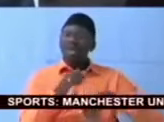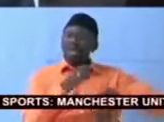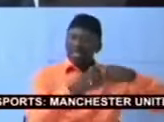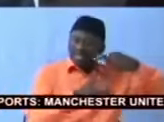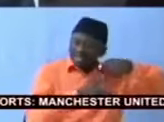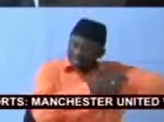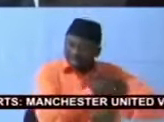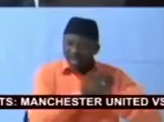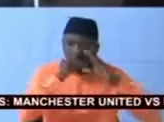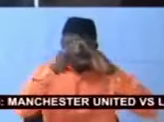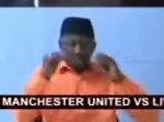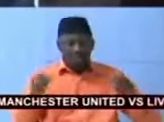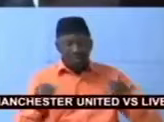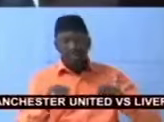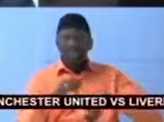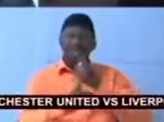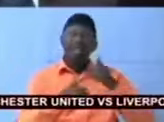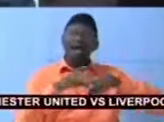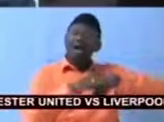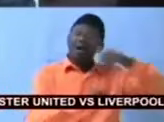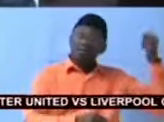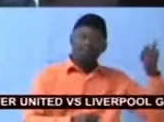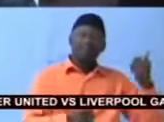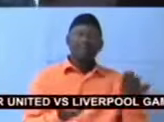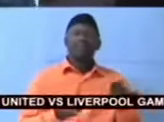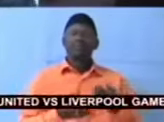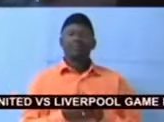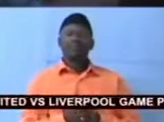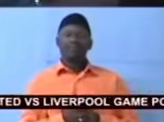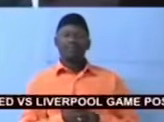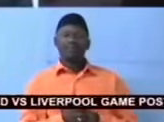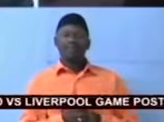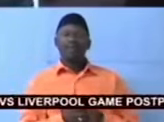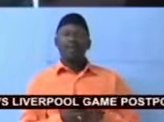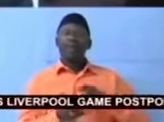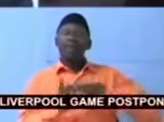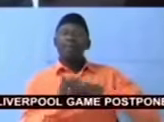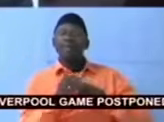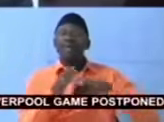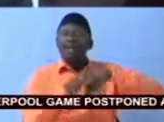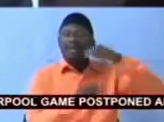internally. Externally by the executive or executive organs.